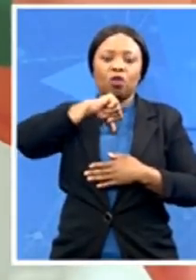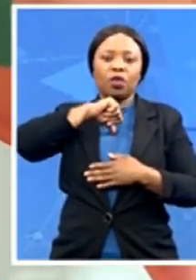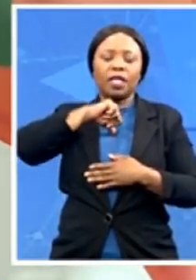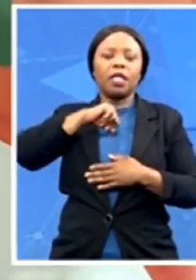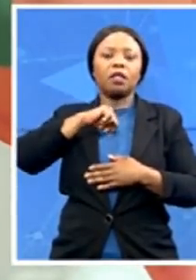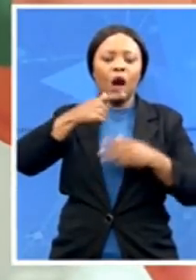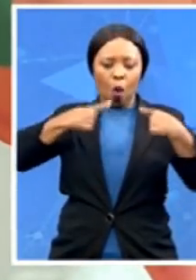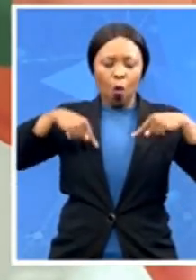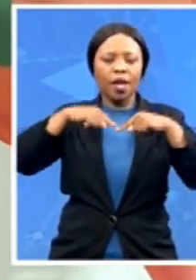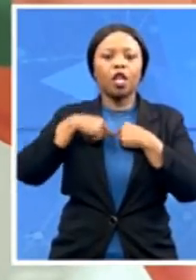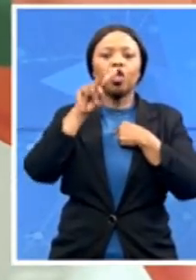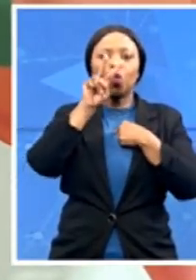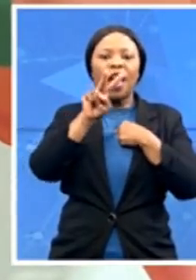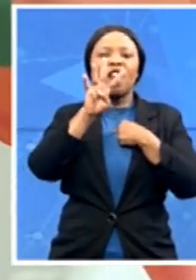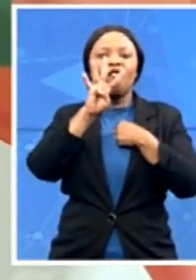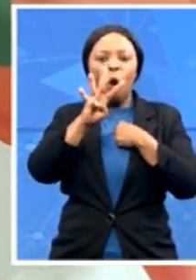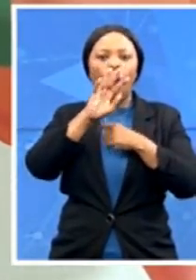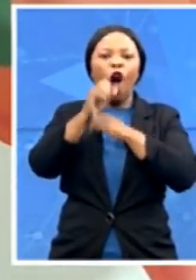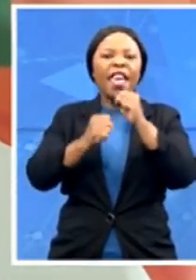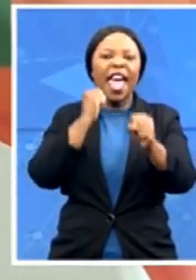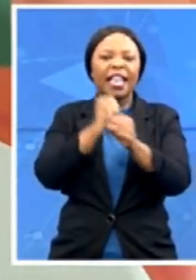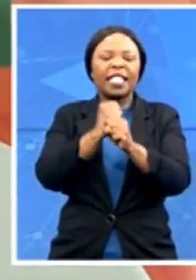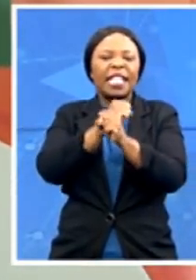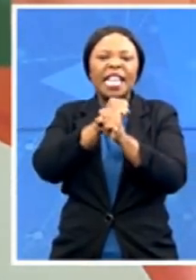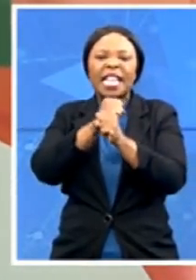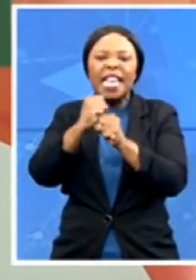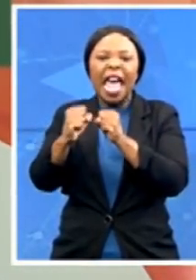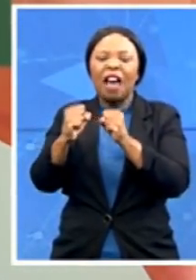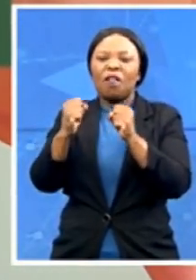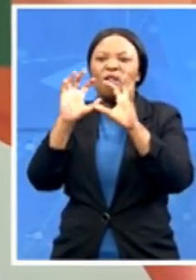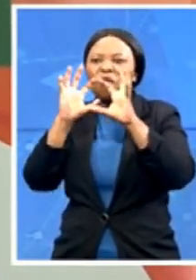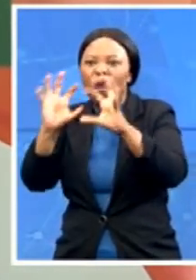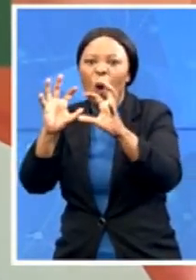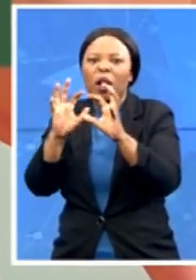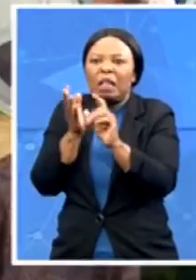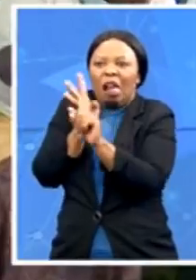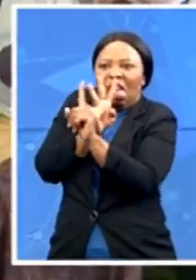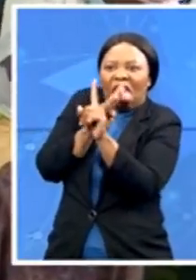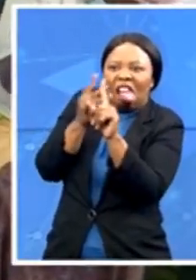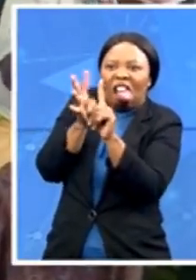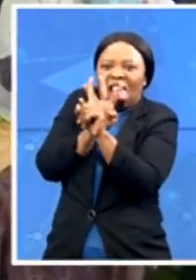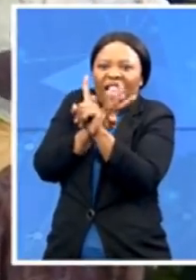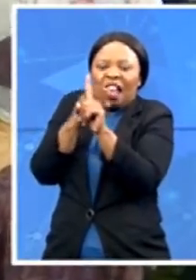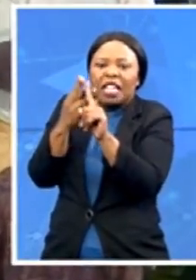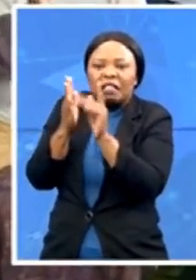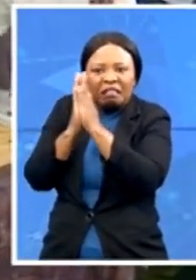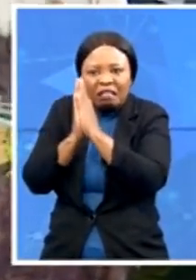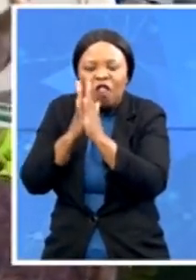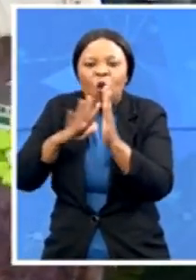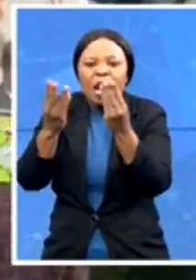sijikeleza siboqoza iminqwazi kwe departments sisebe imali kana iziqhwabele man sebenzile.